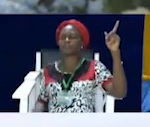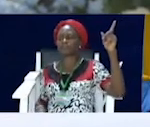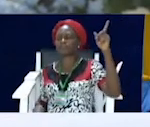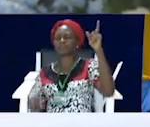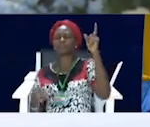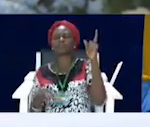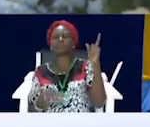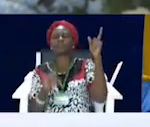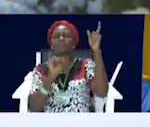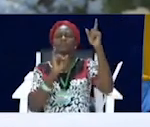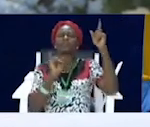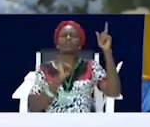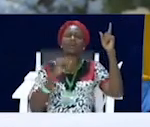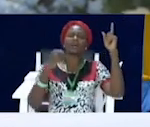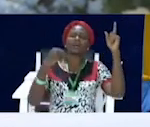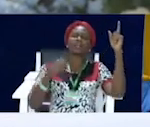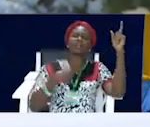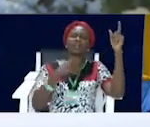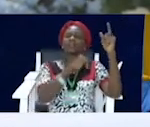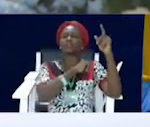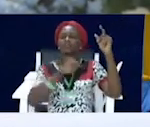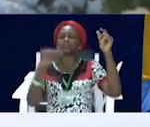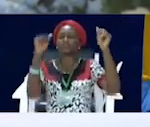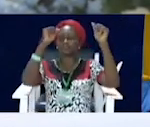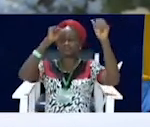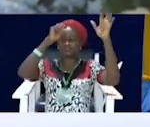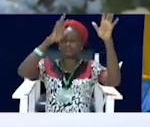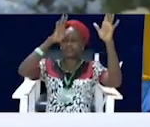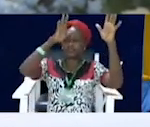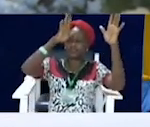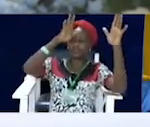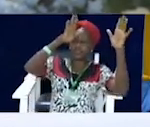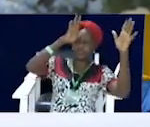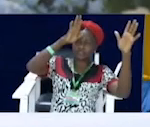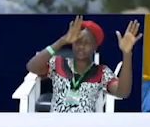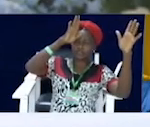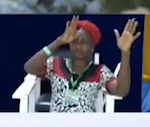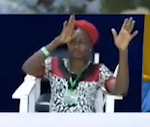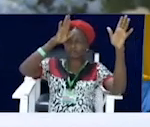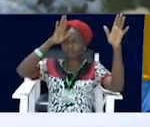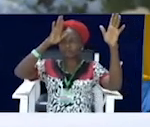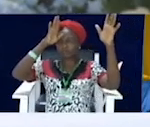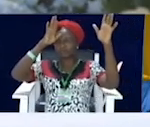of Lords. I have a